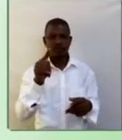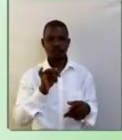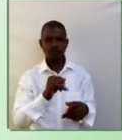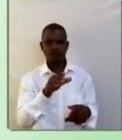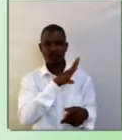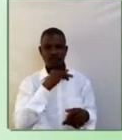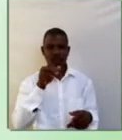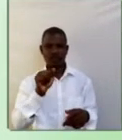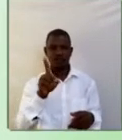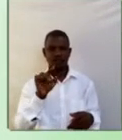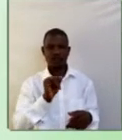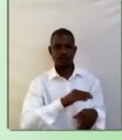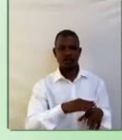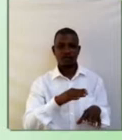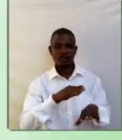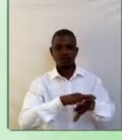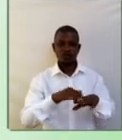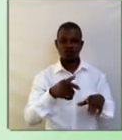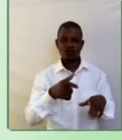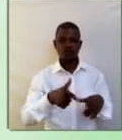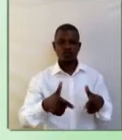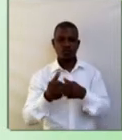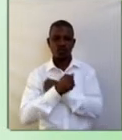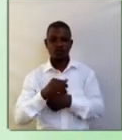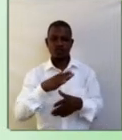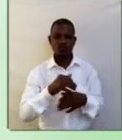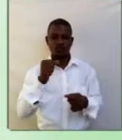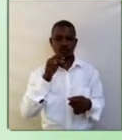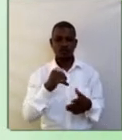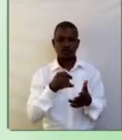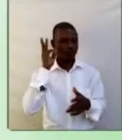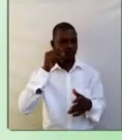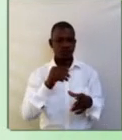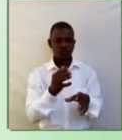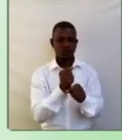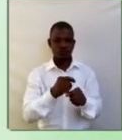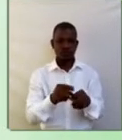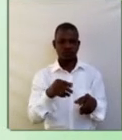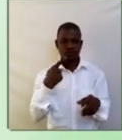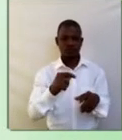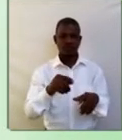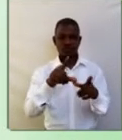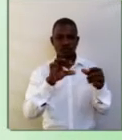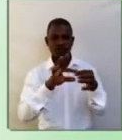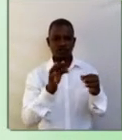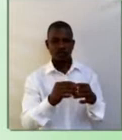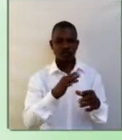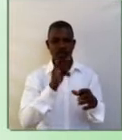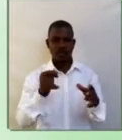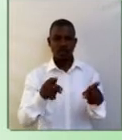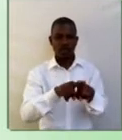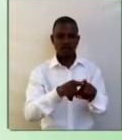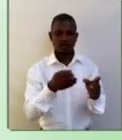and Ade don't love themselves. Will you take the sentence above as